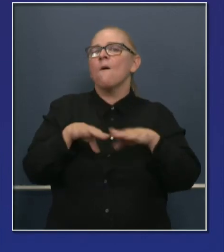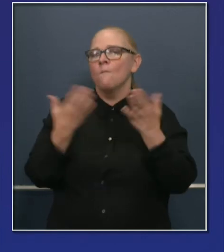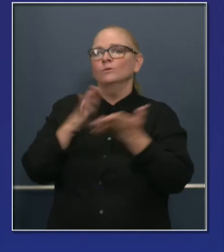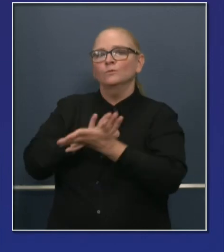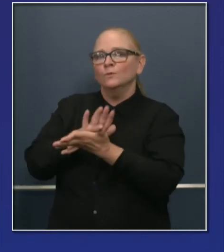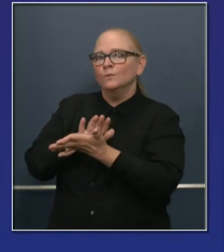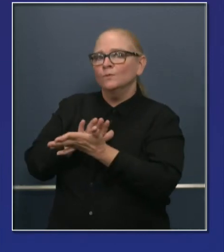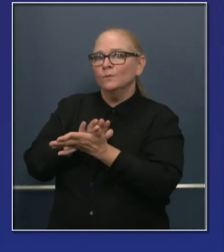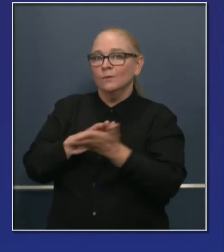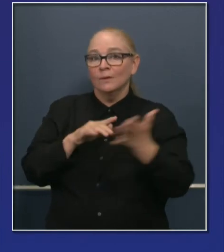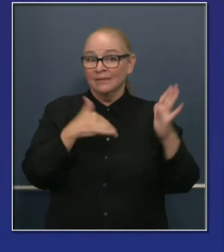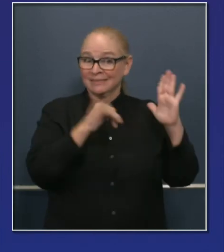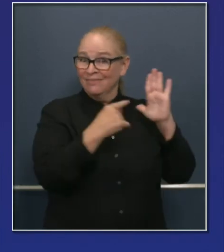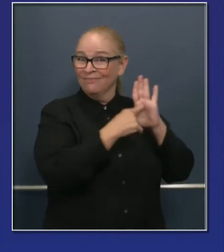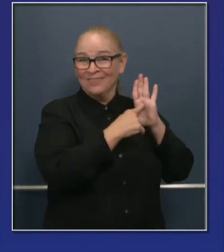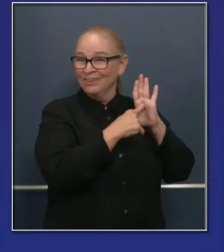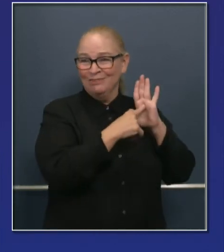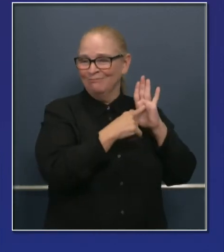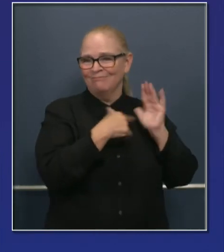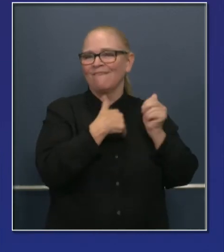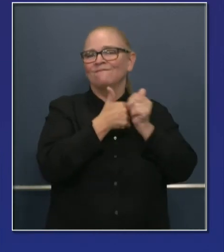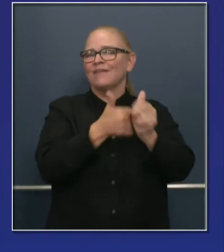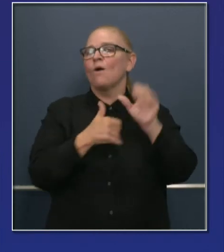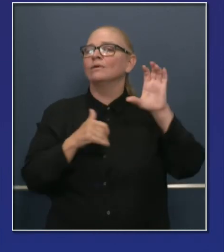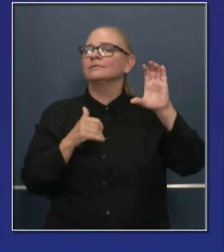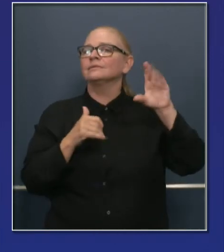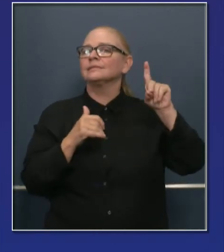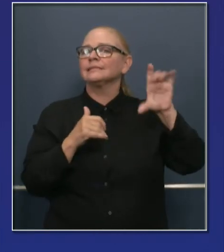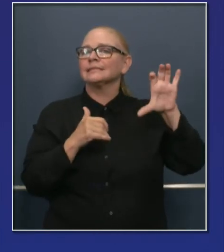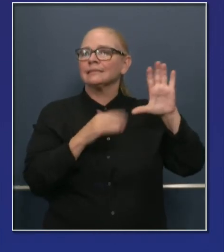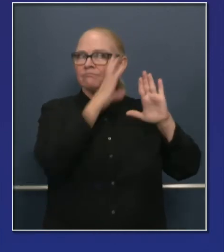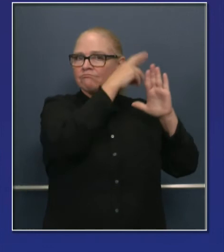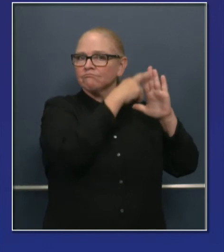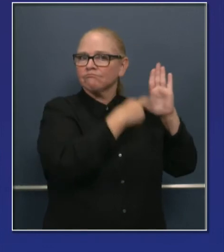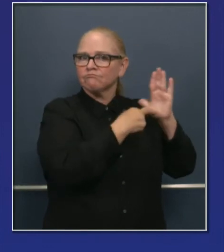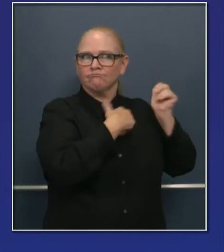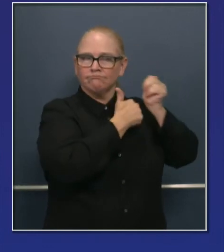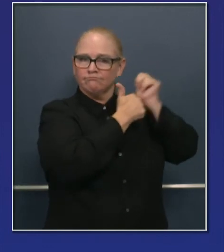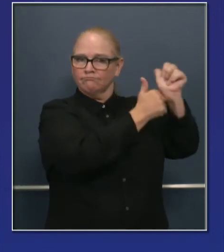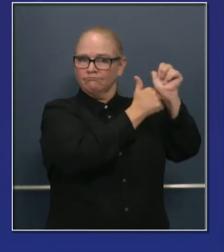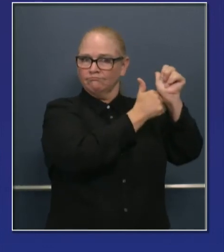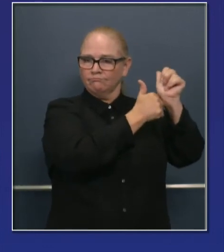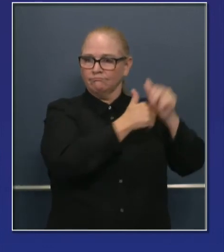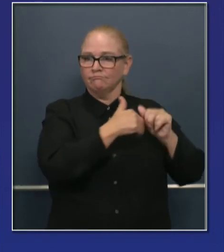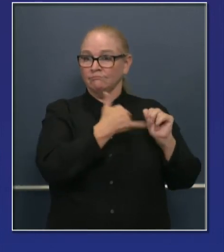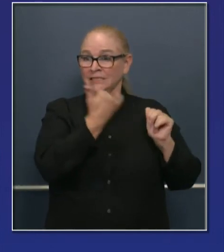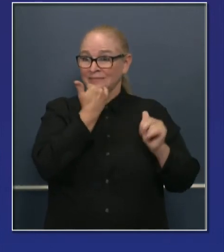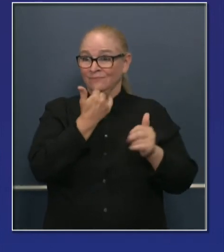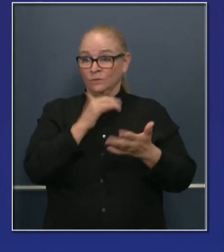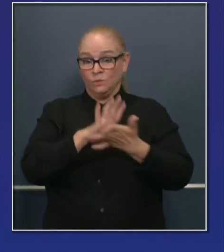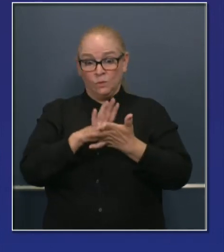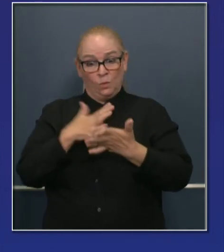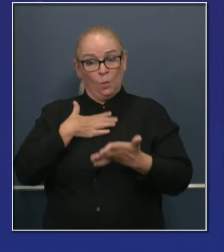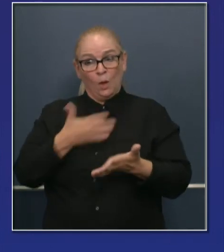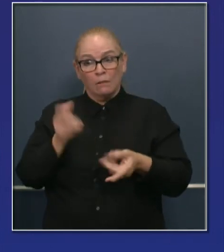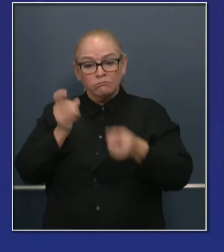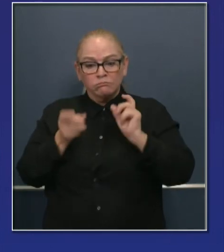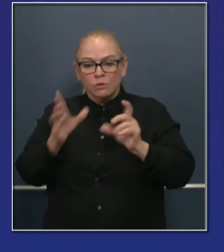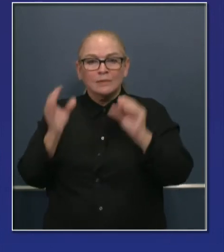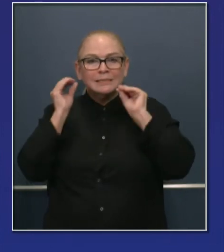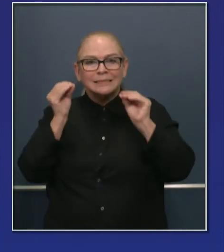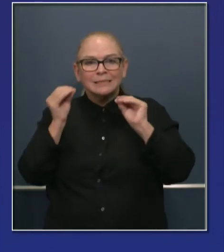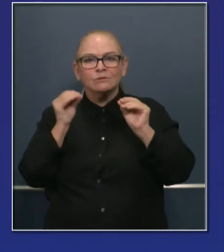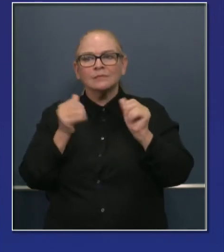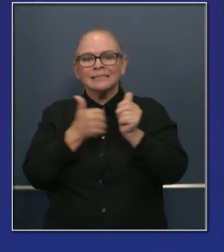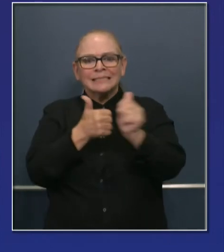California, to consider making modifications, and certainly along the guidelines that we put out as relates to